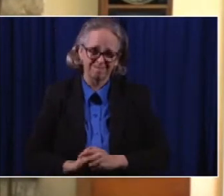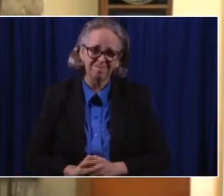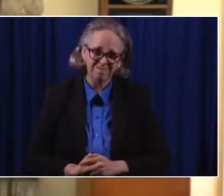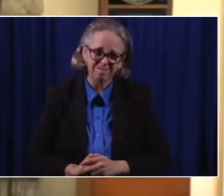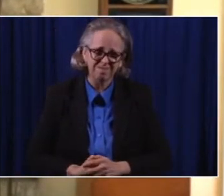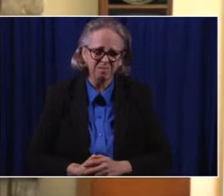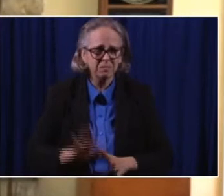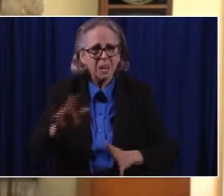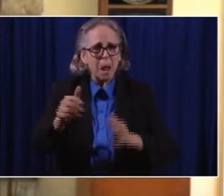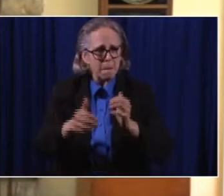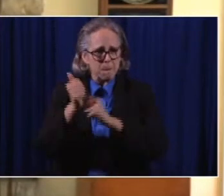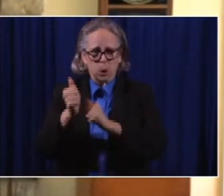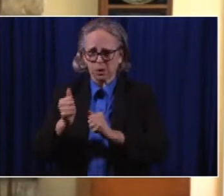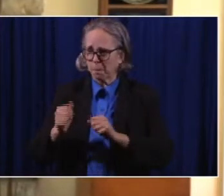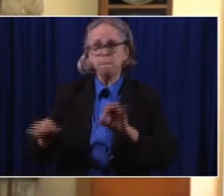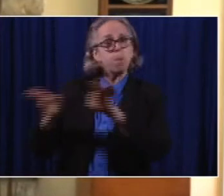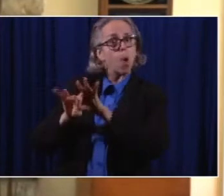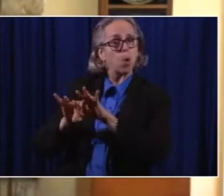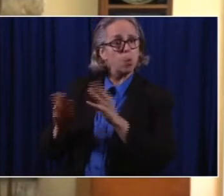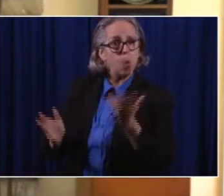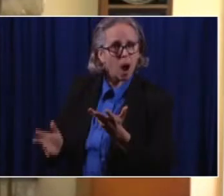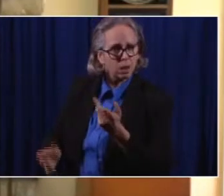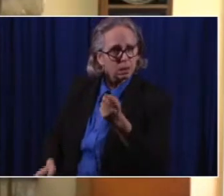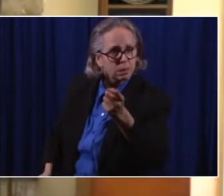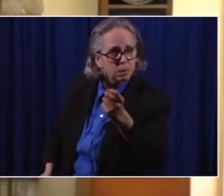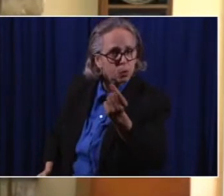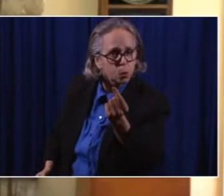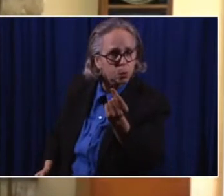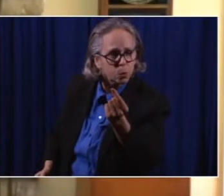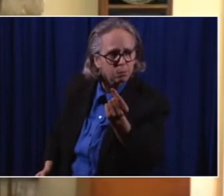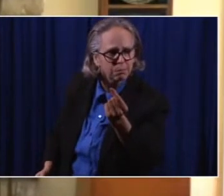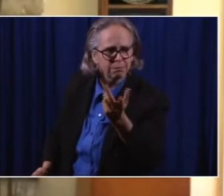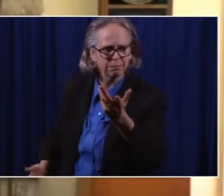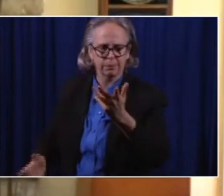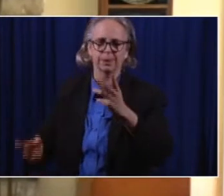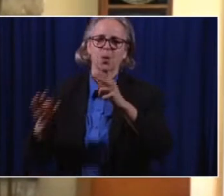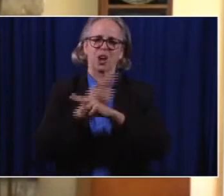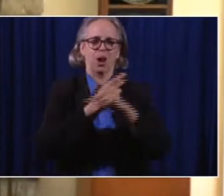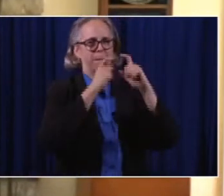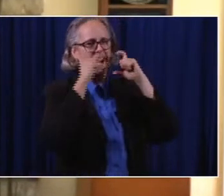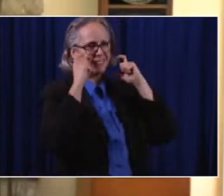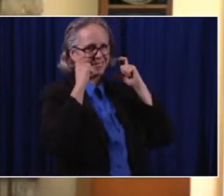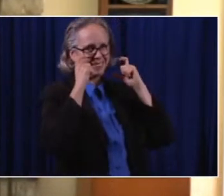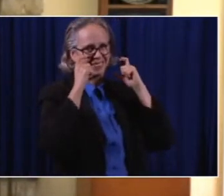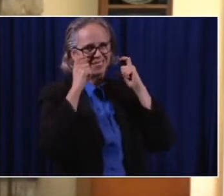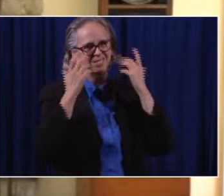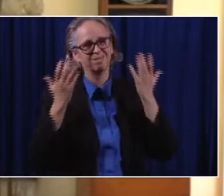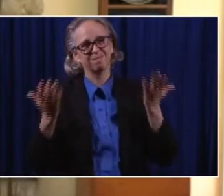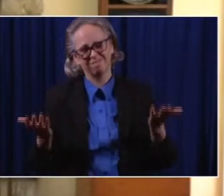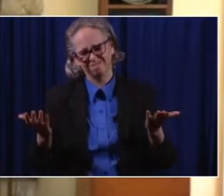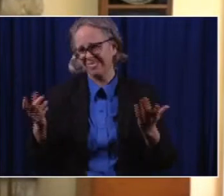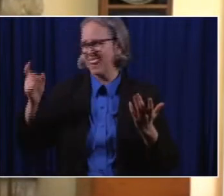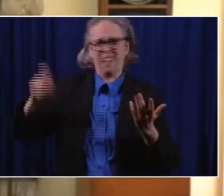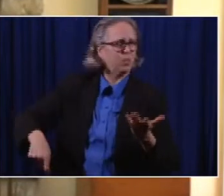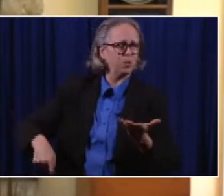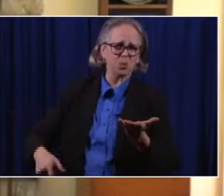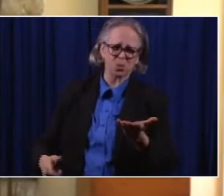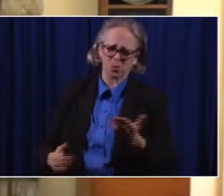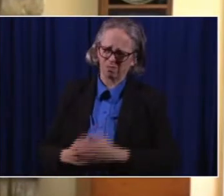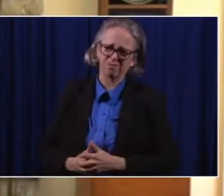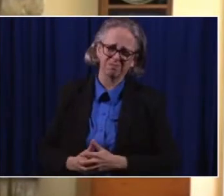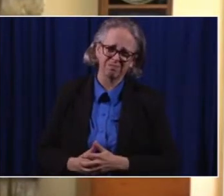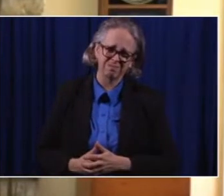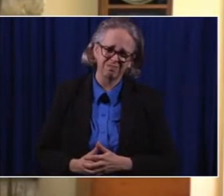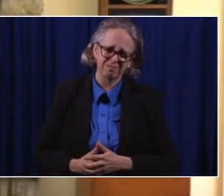if we're careful and we wear a mask, we just have to continue to do that. So some of the things we